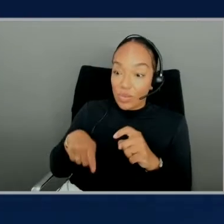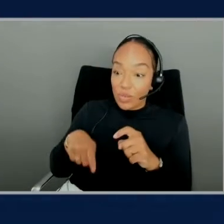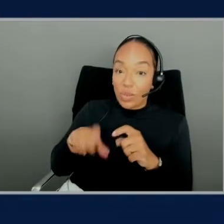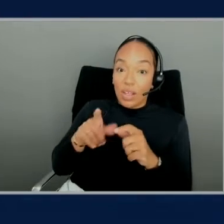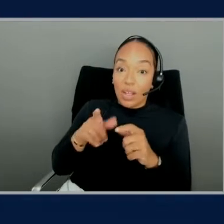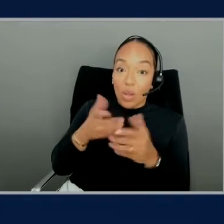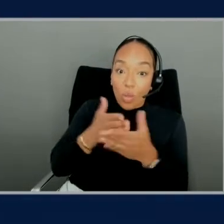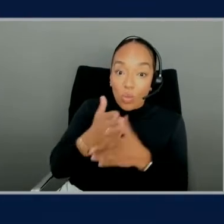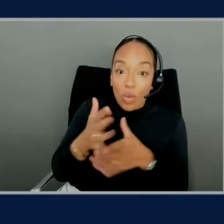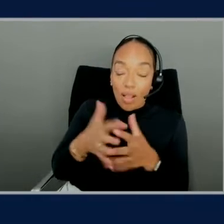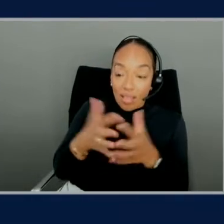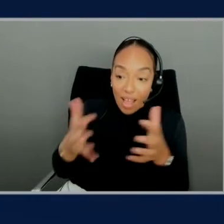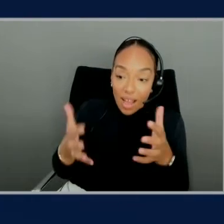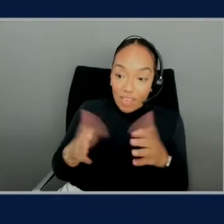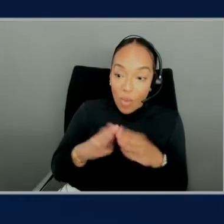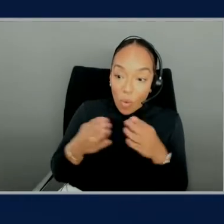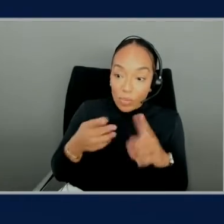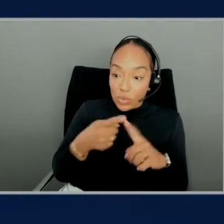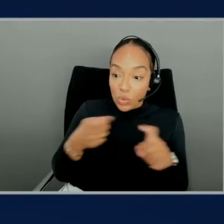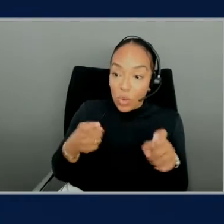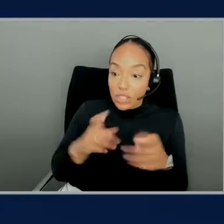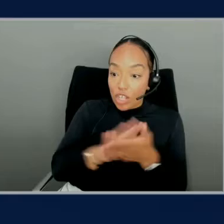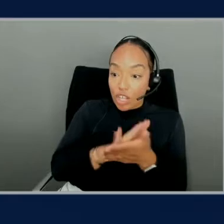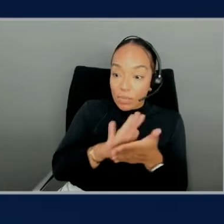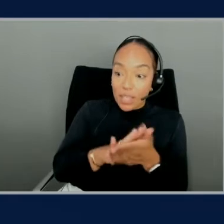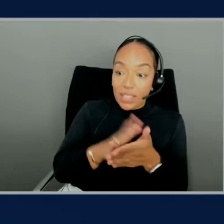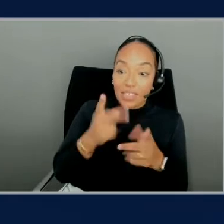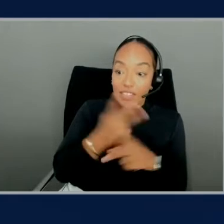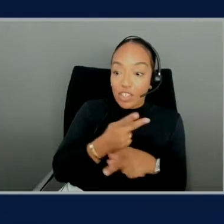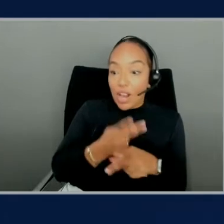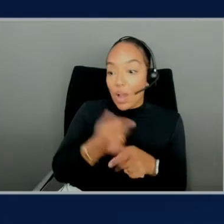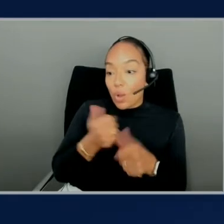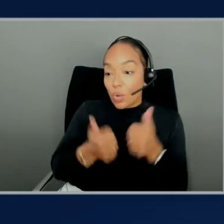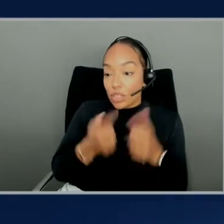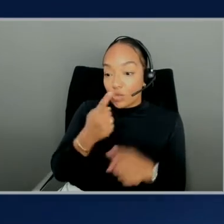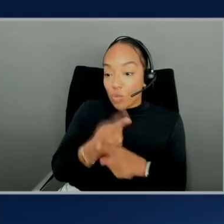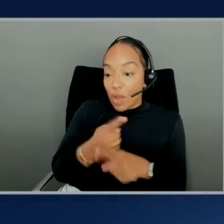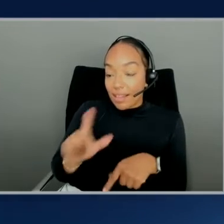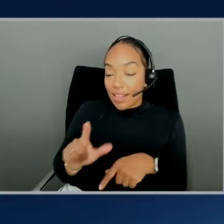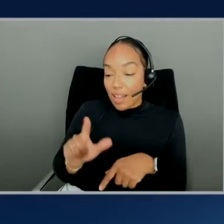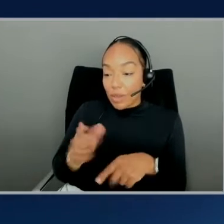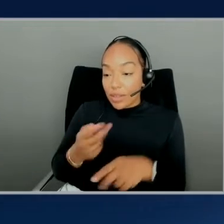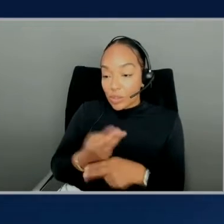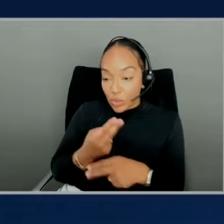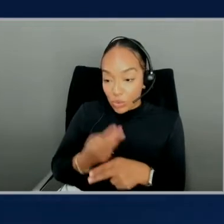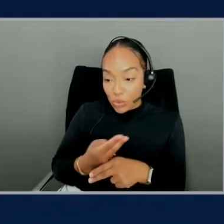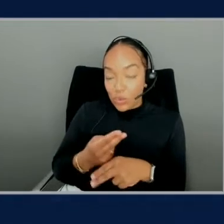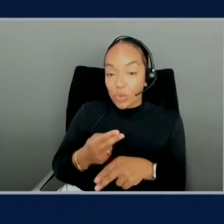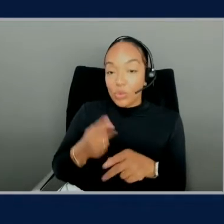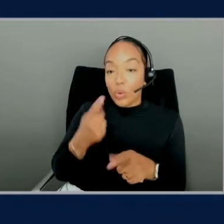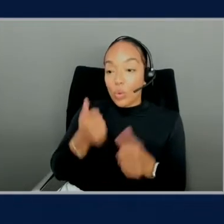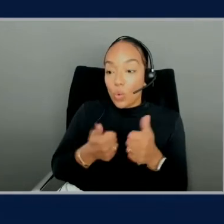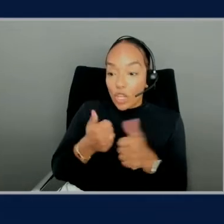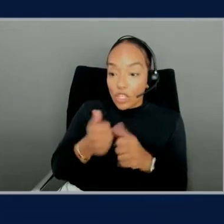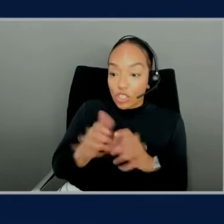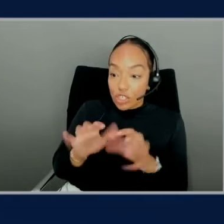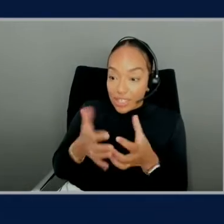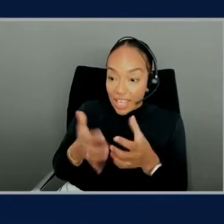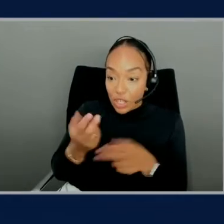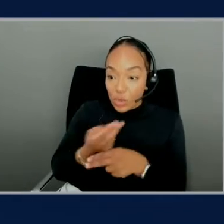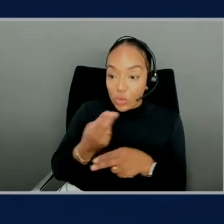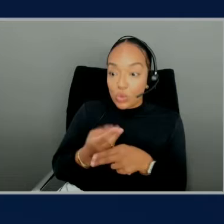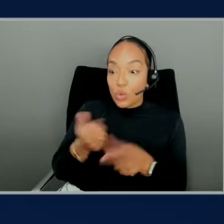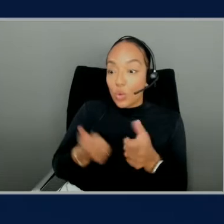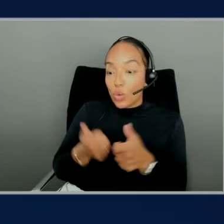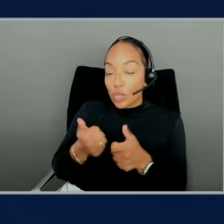open source documentation, figure out what is the right library to use, then they have to figure out which is the right container to use, model server to use. Right.